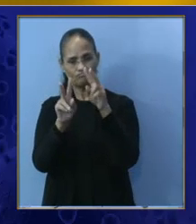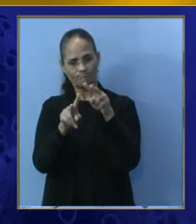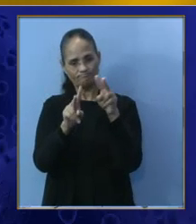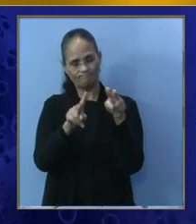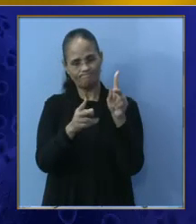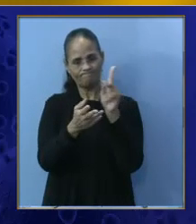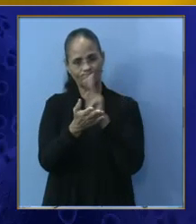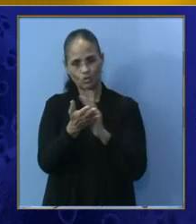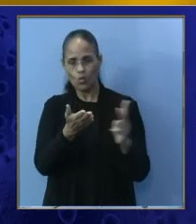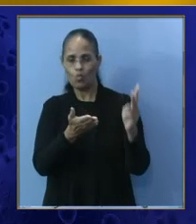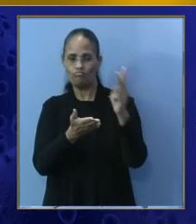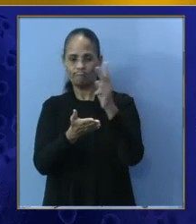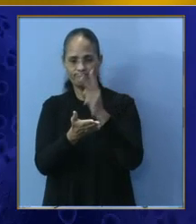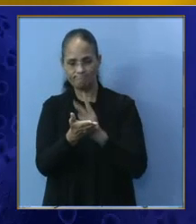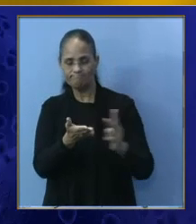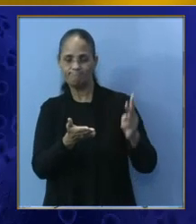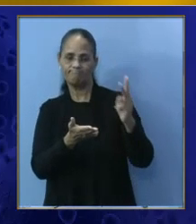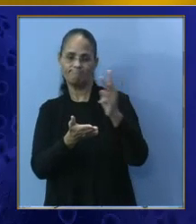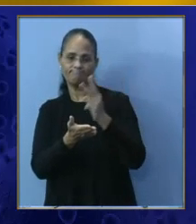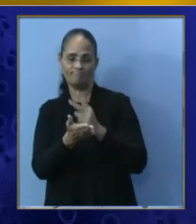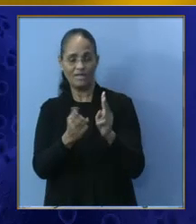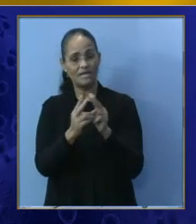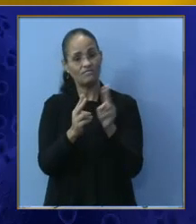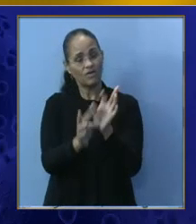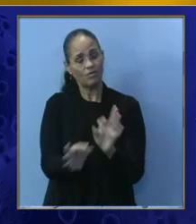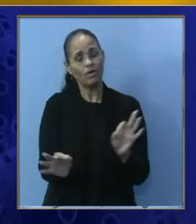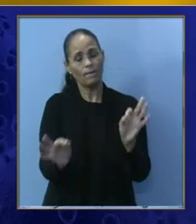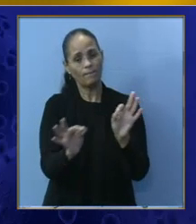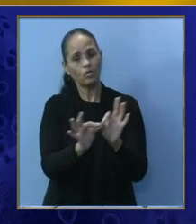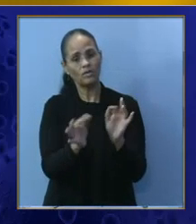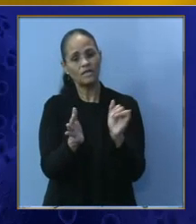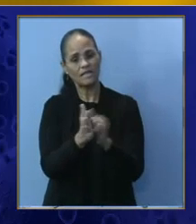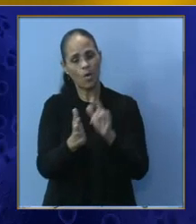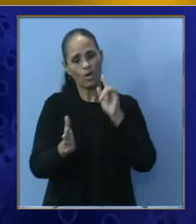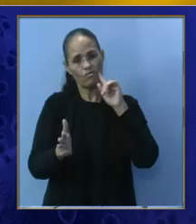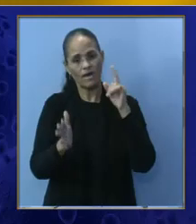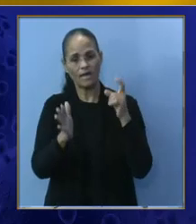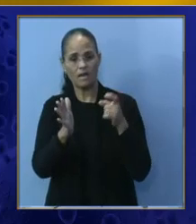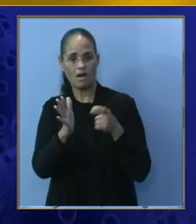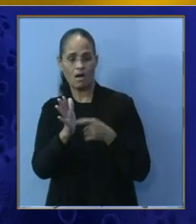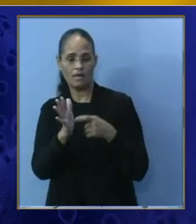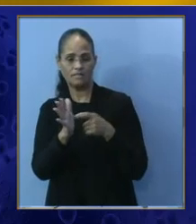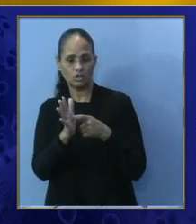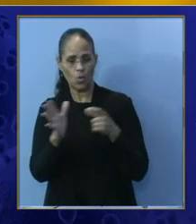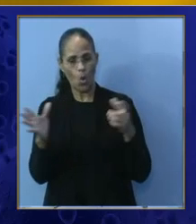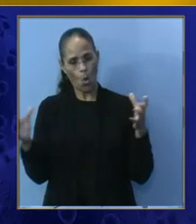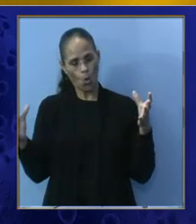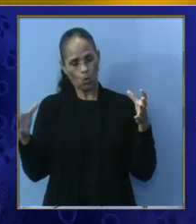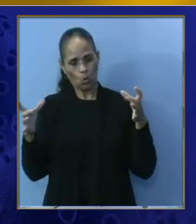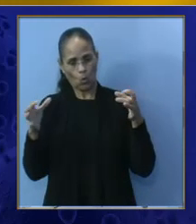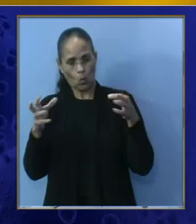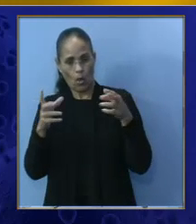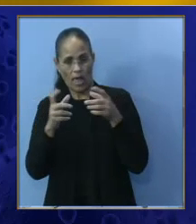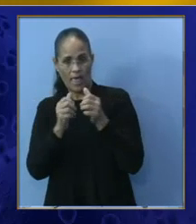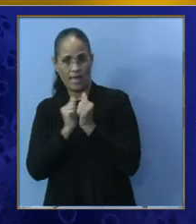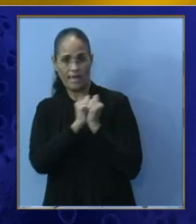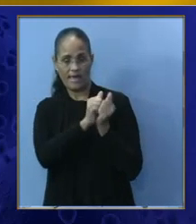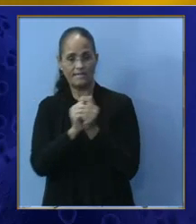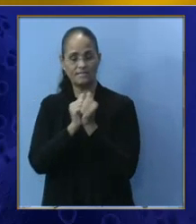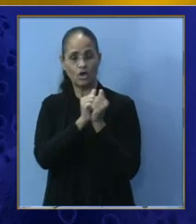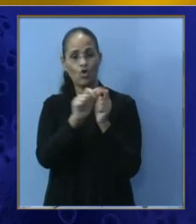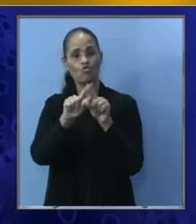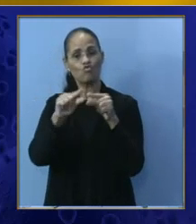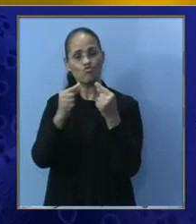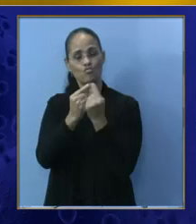period. It is very important that we recognize that through our collective efforts as a community and as a country,